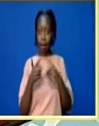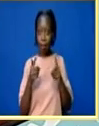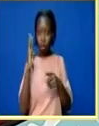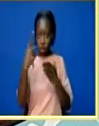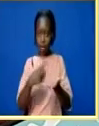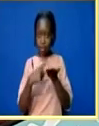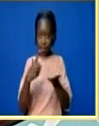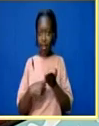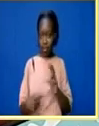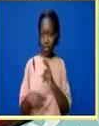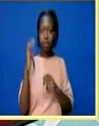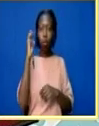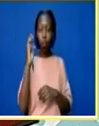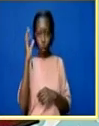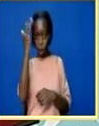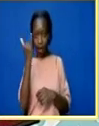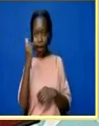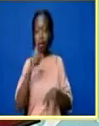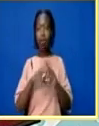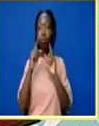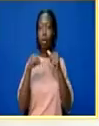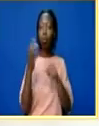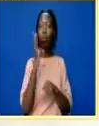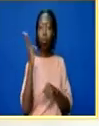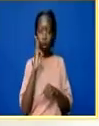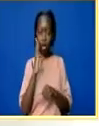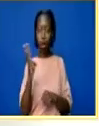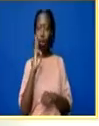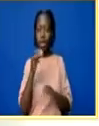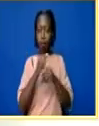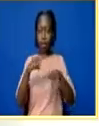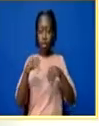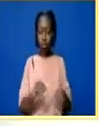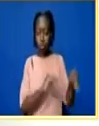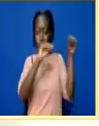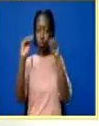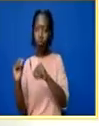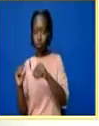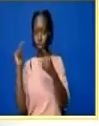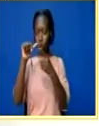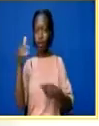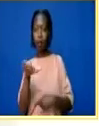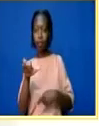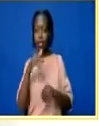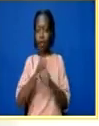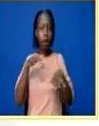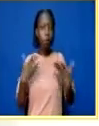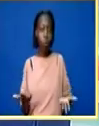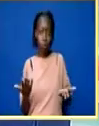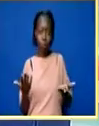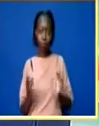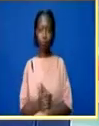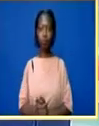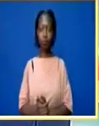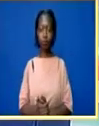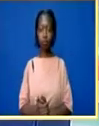Okay. So when you talk about water, it carries away the soil from one point to another. Yes. How does it do that?